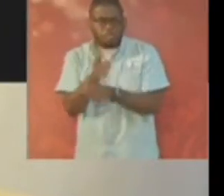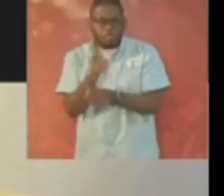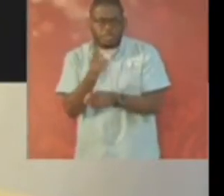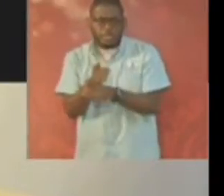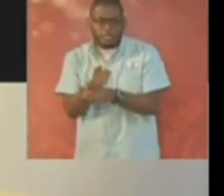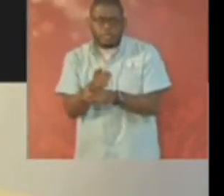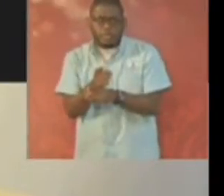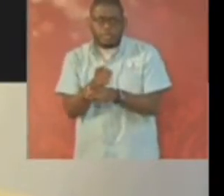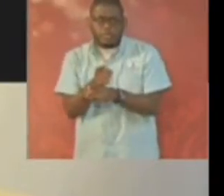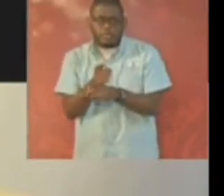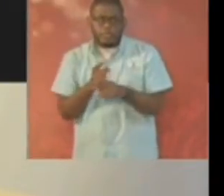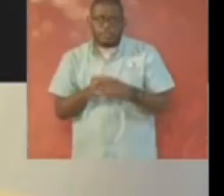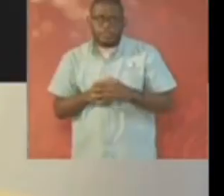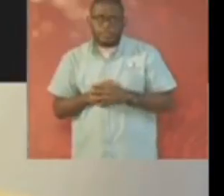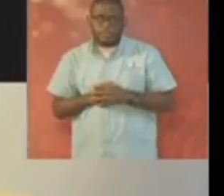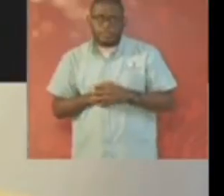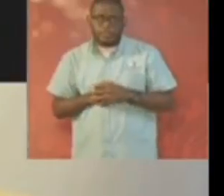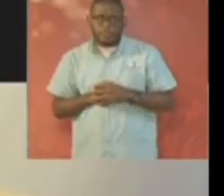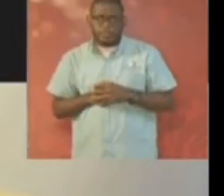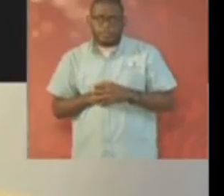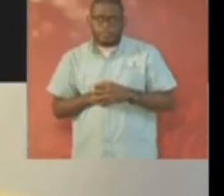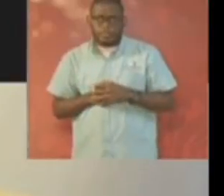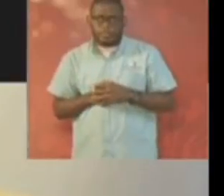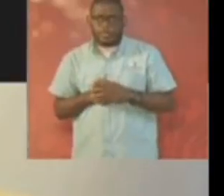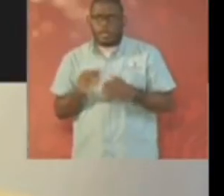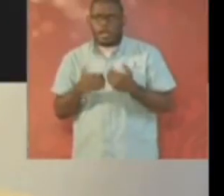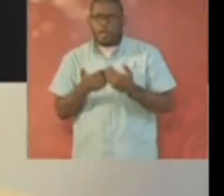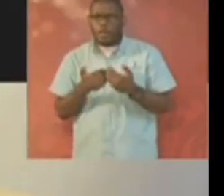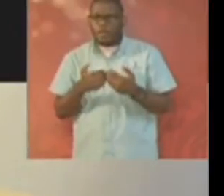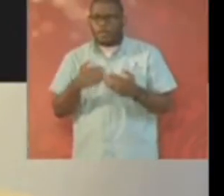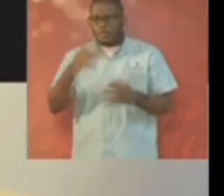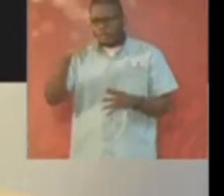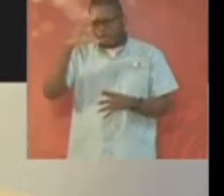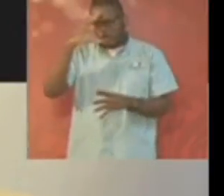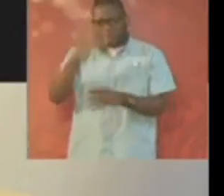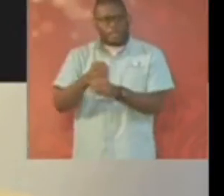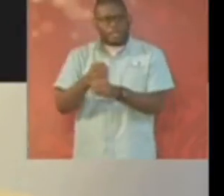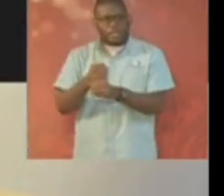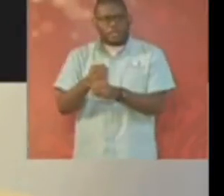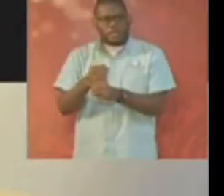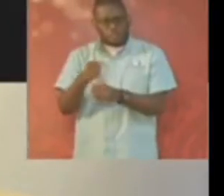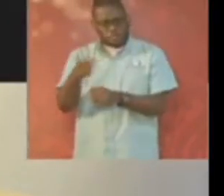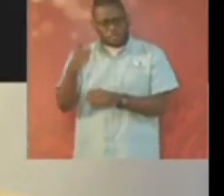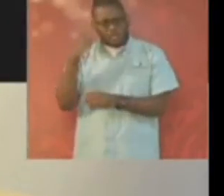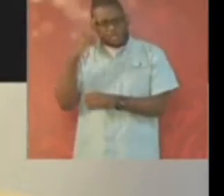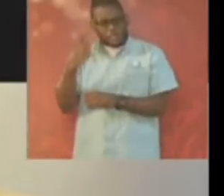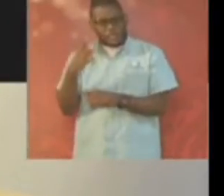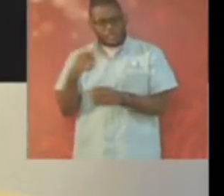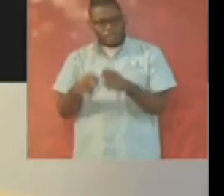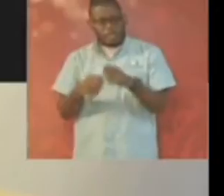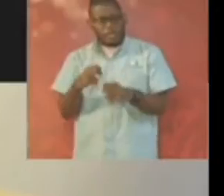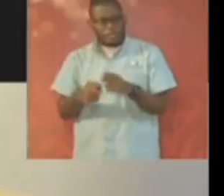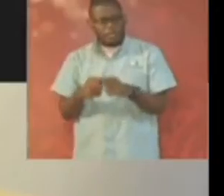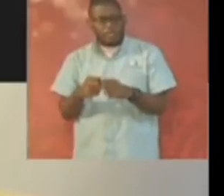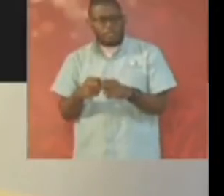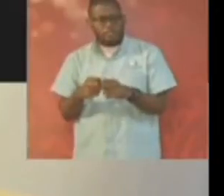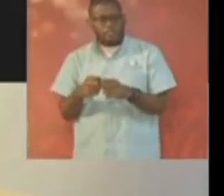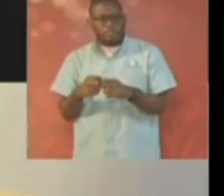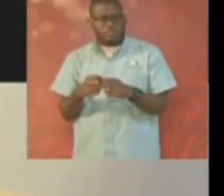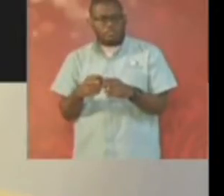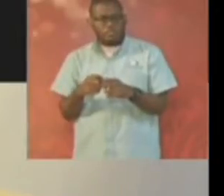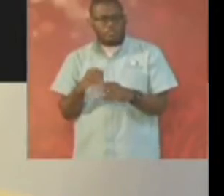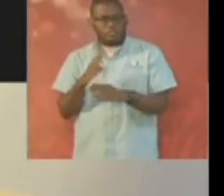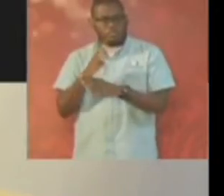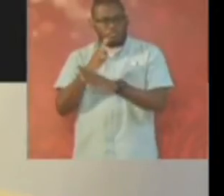is a contained situation. How confident are you that it is in fact contained? And my other question